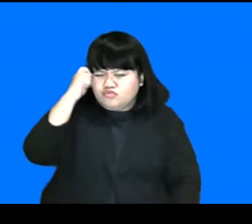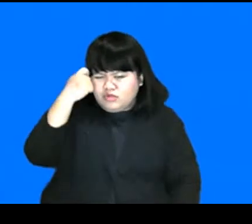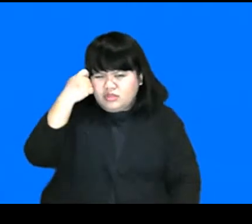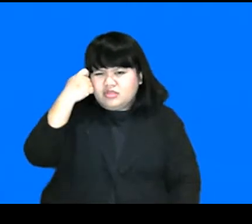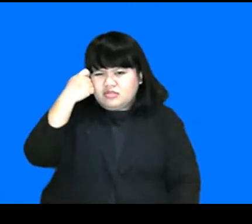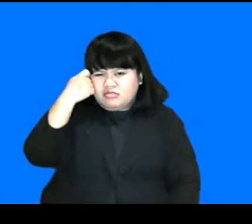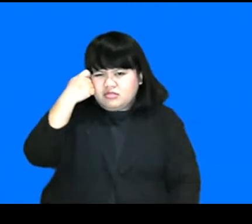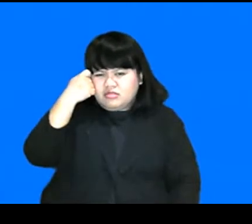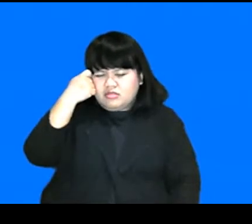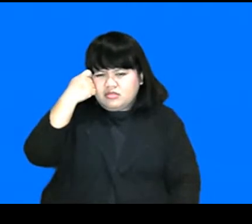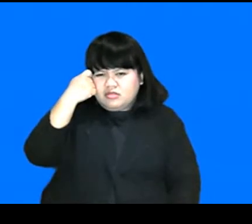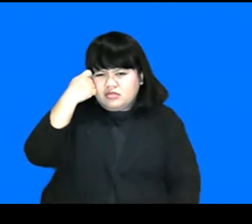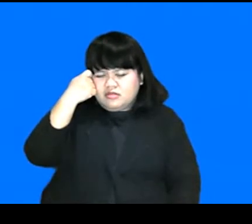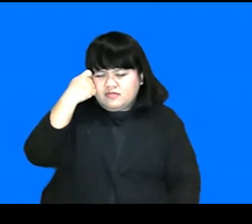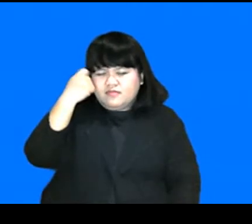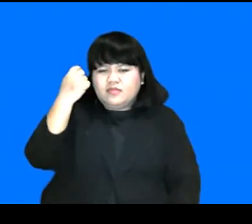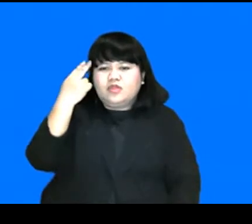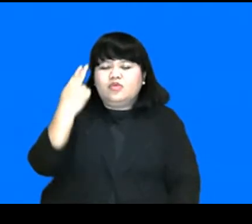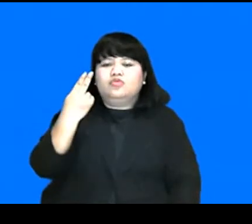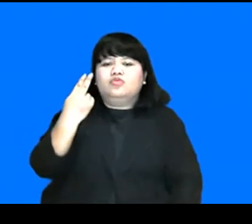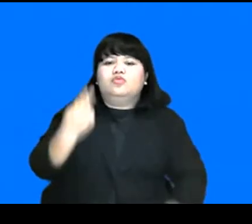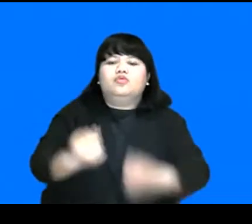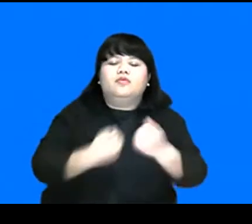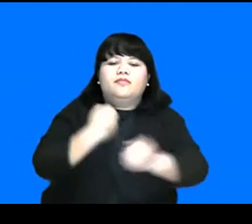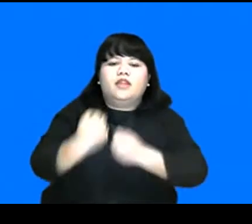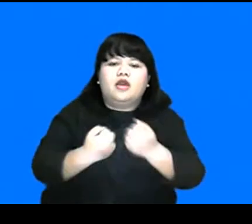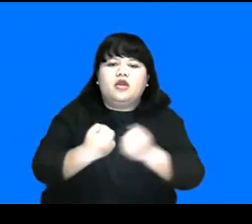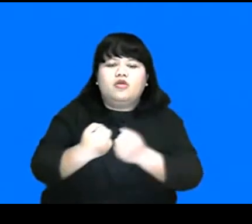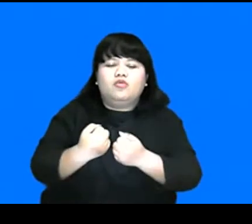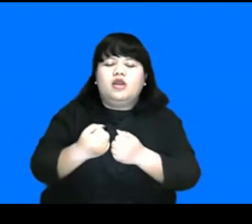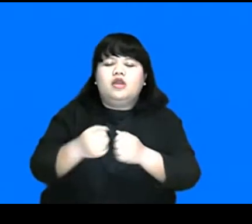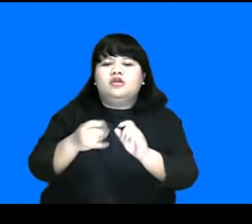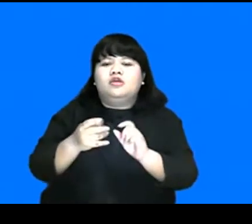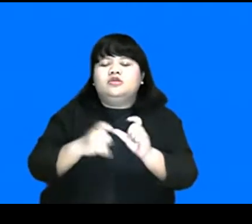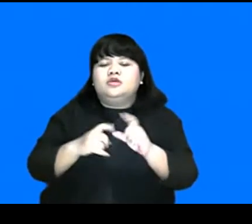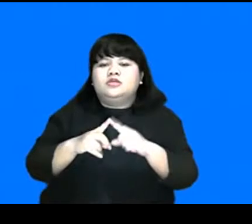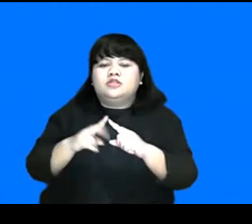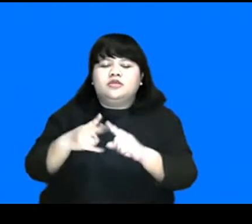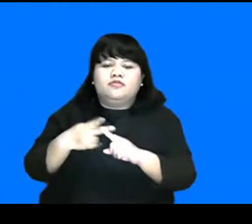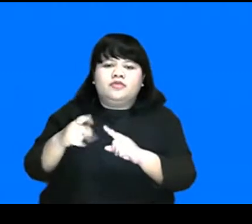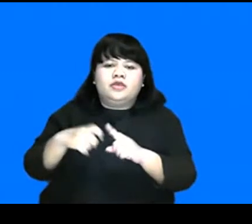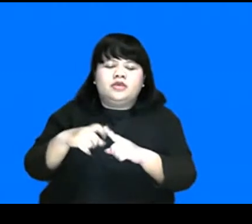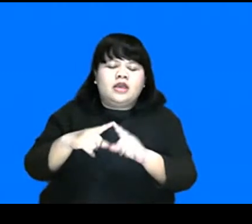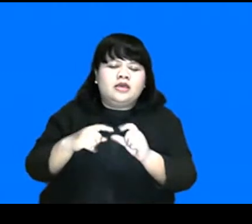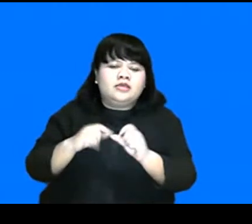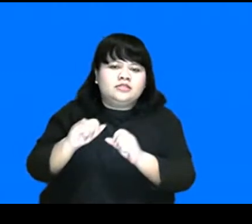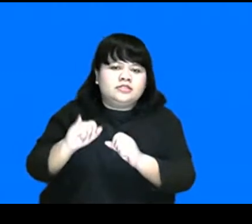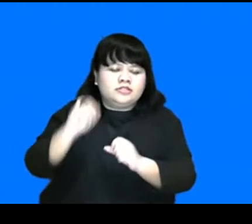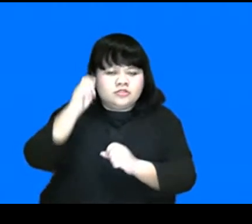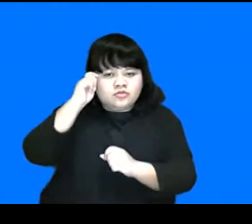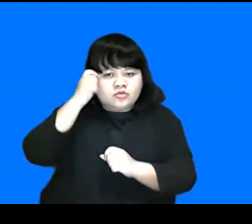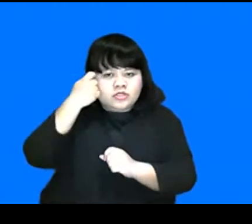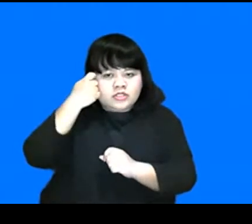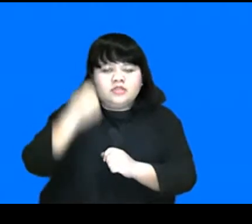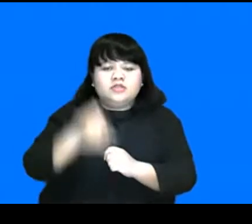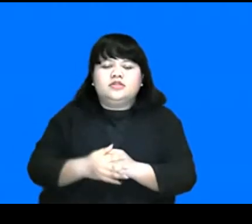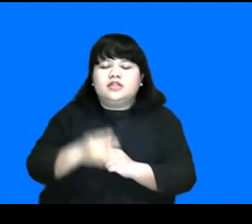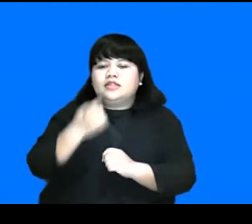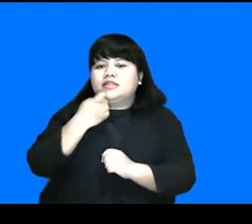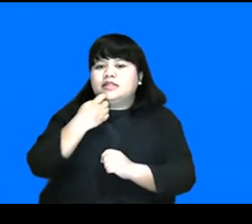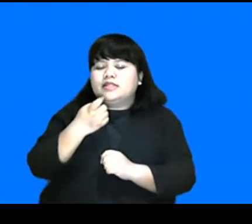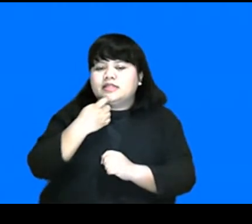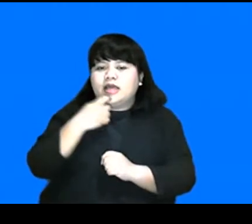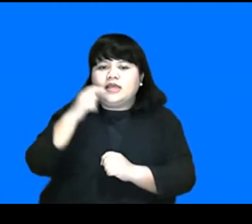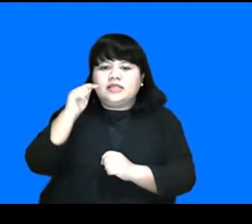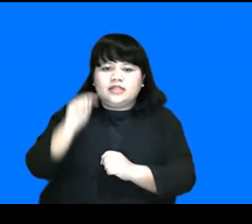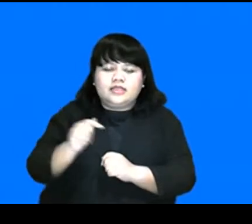justifying it to her constituents and to her technical people. So as you implied earlier on, they made a